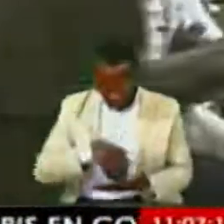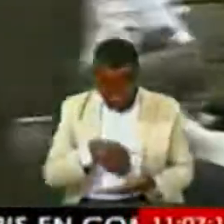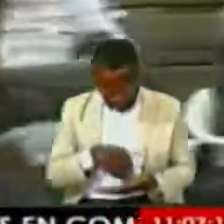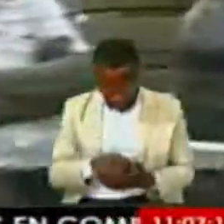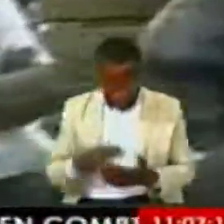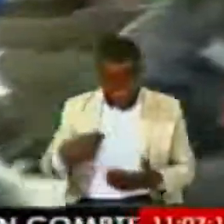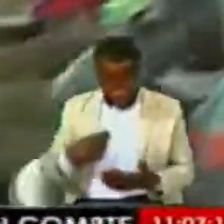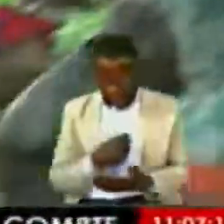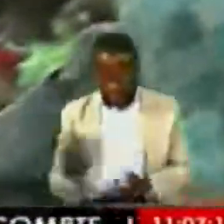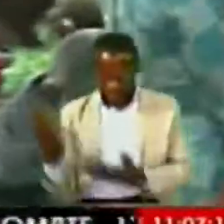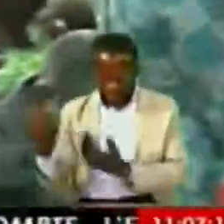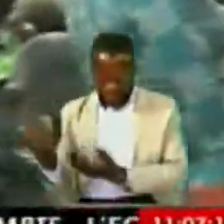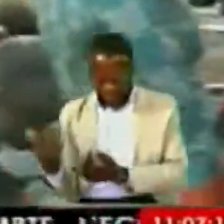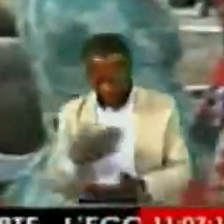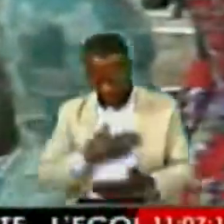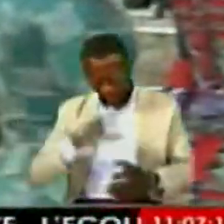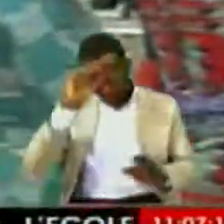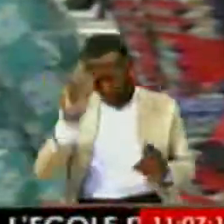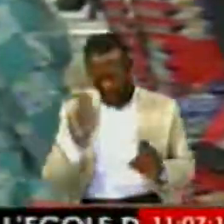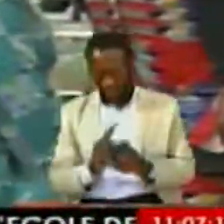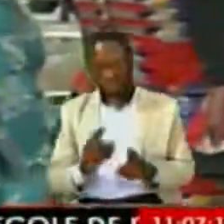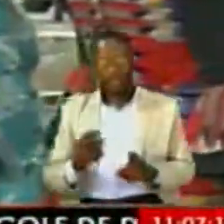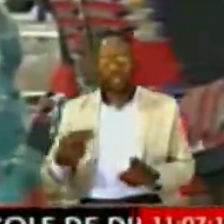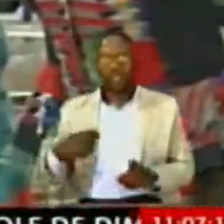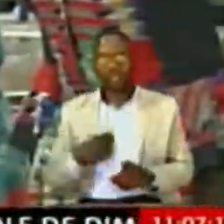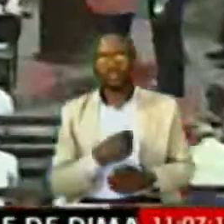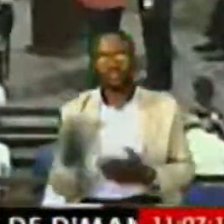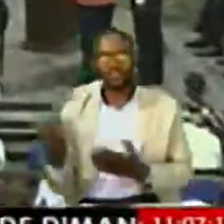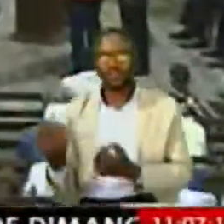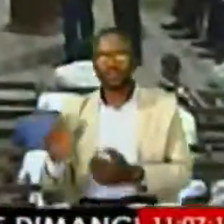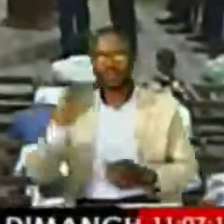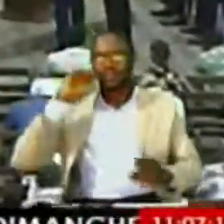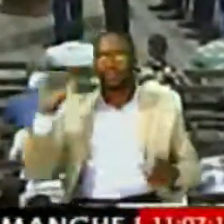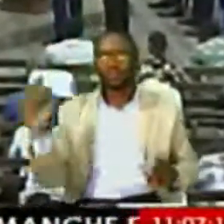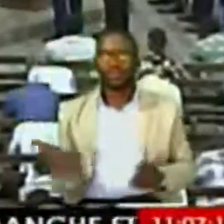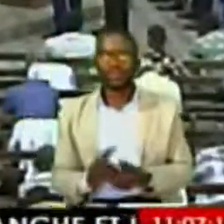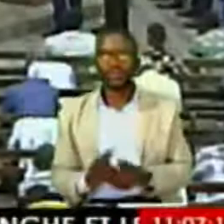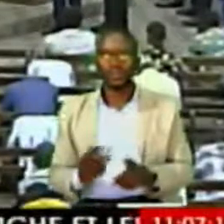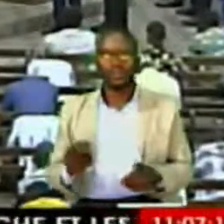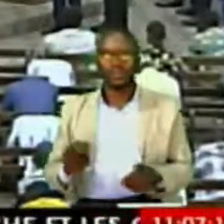Which else? Somebody else. We are waiting for you. We are waiting for you, my sister.